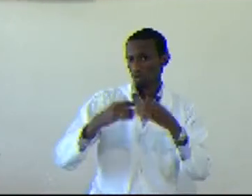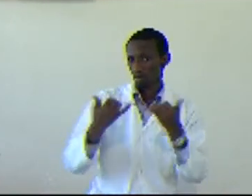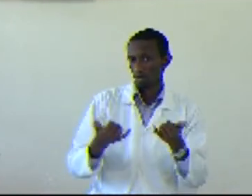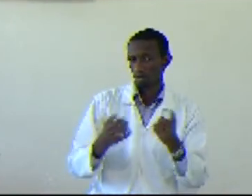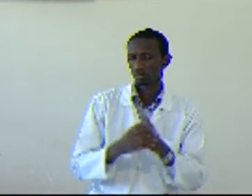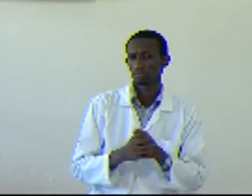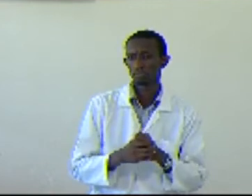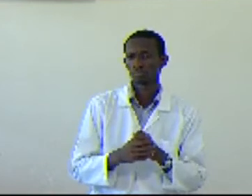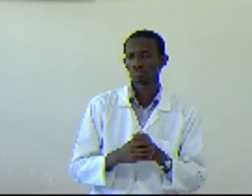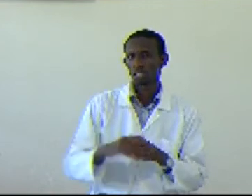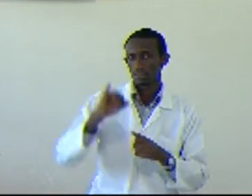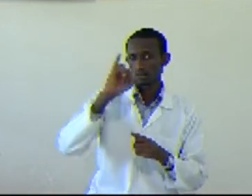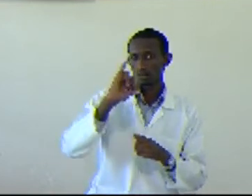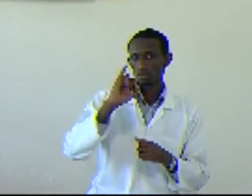equals